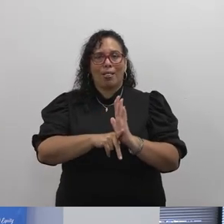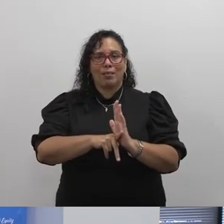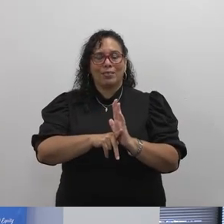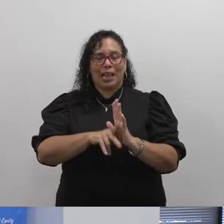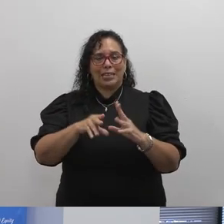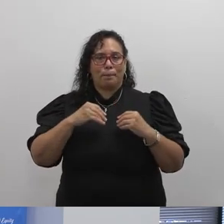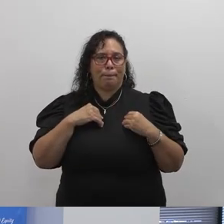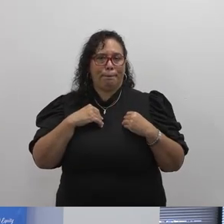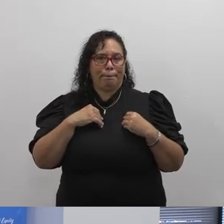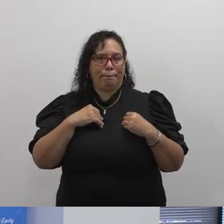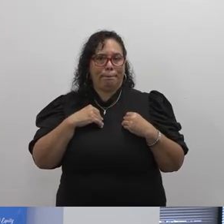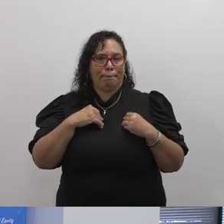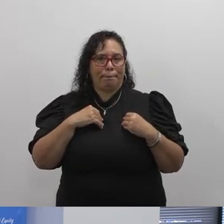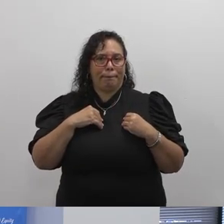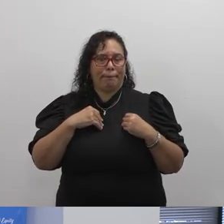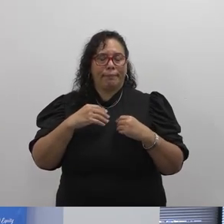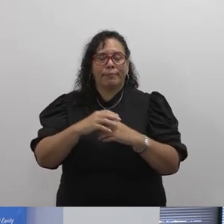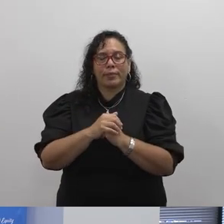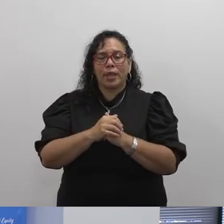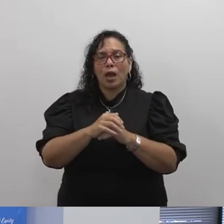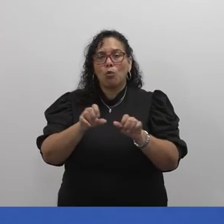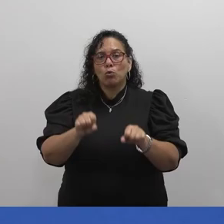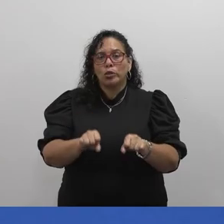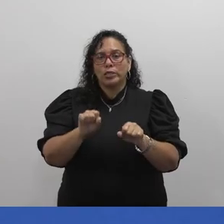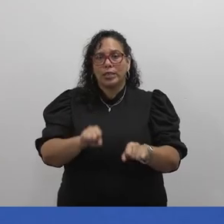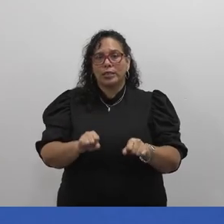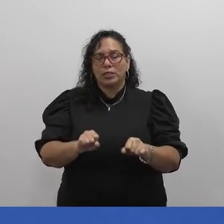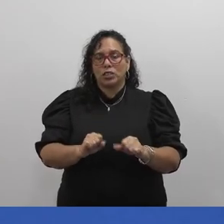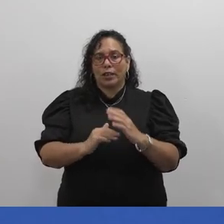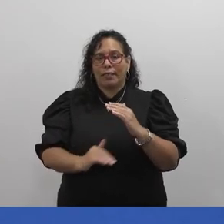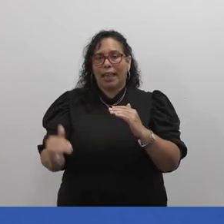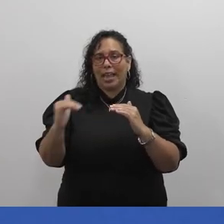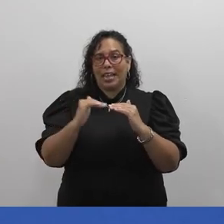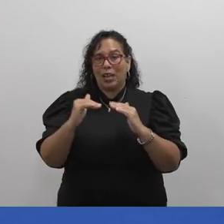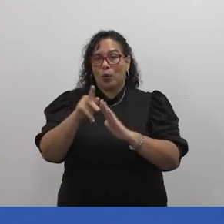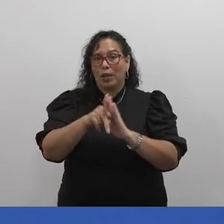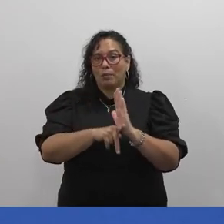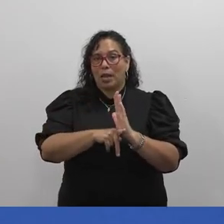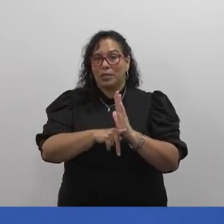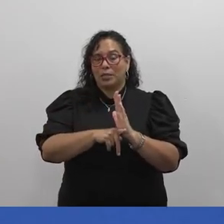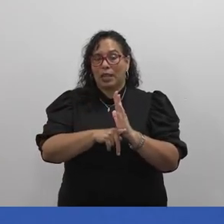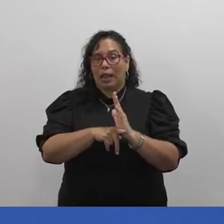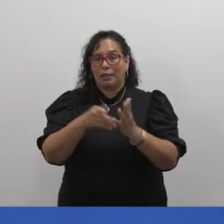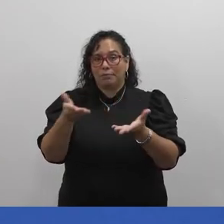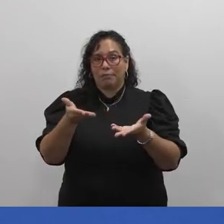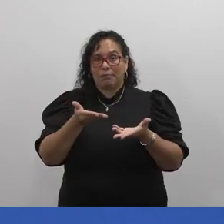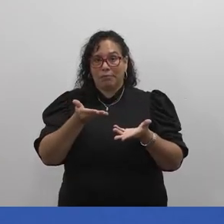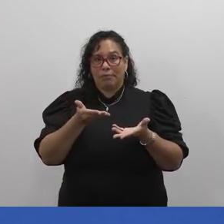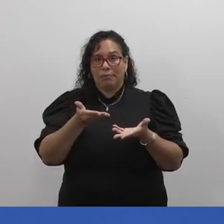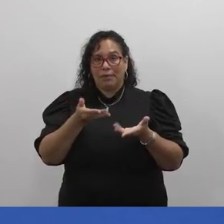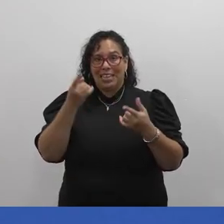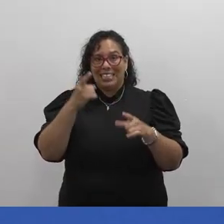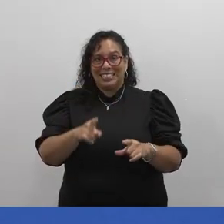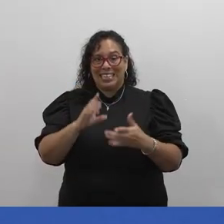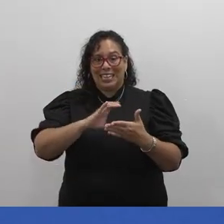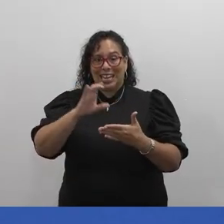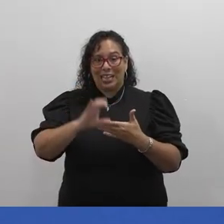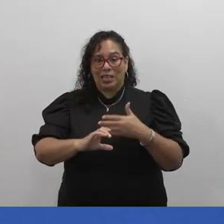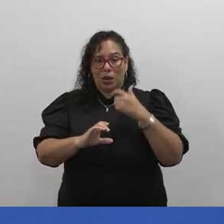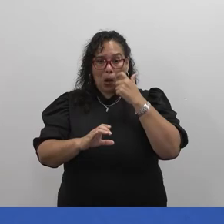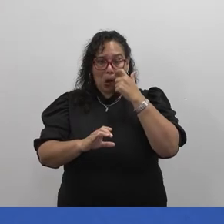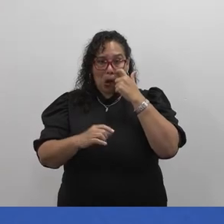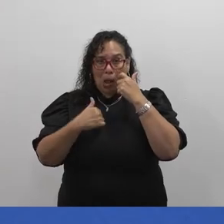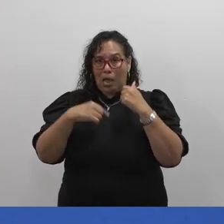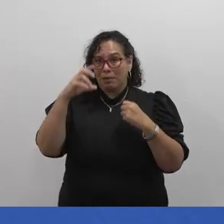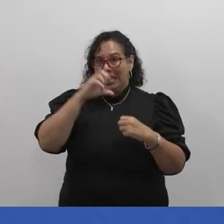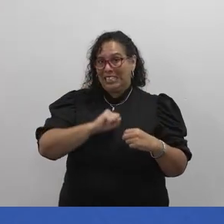So potentially had the equity policy come to us in this kind of consent calendar, I'm